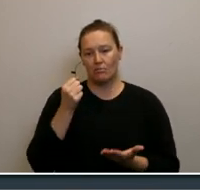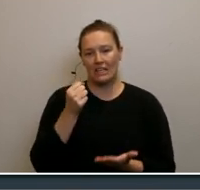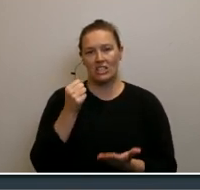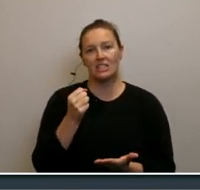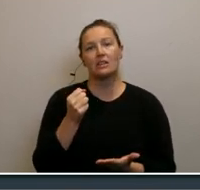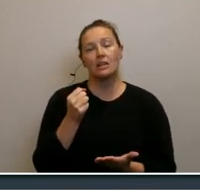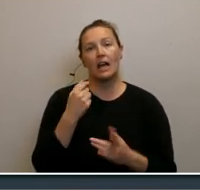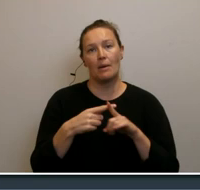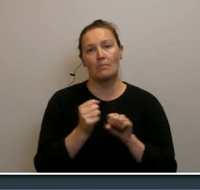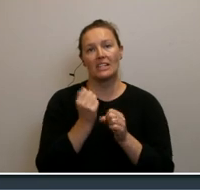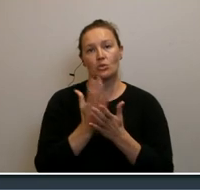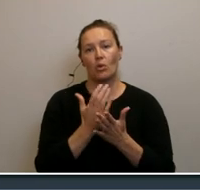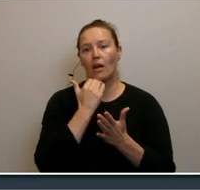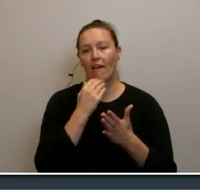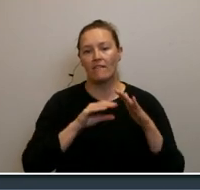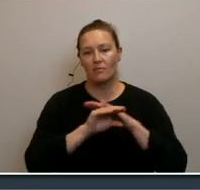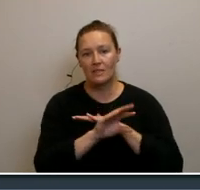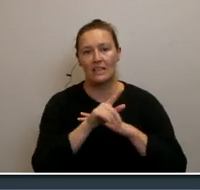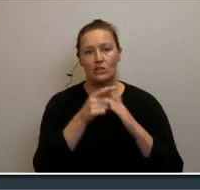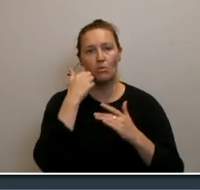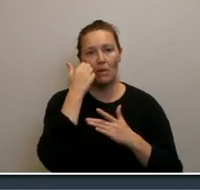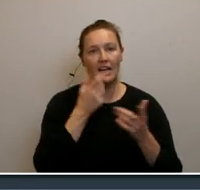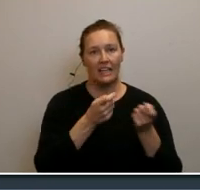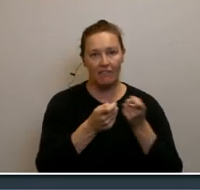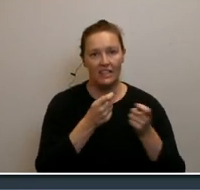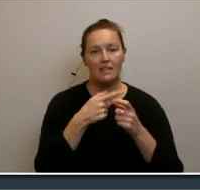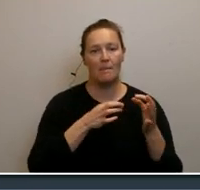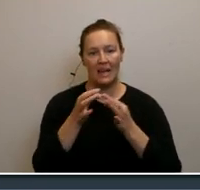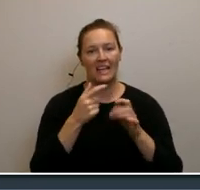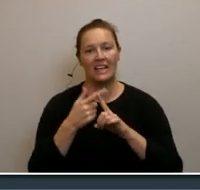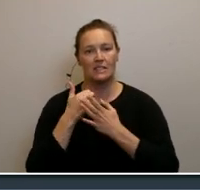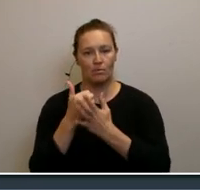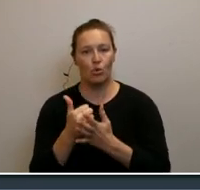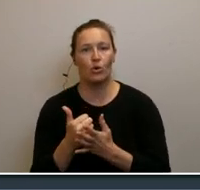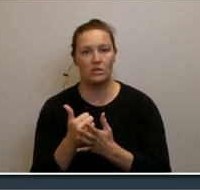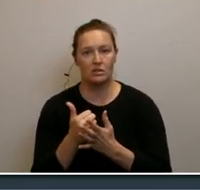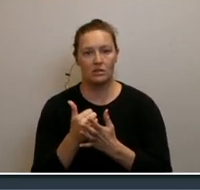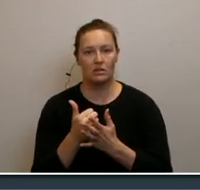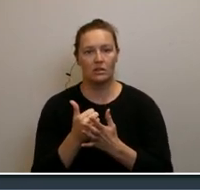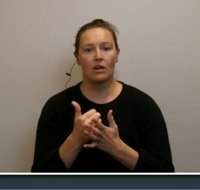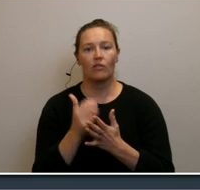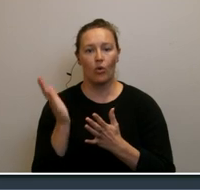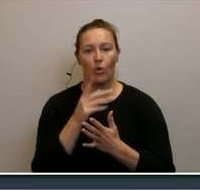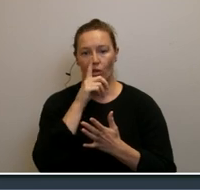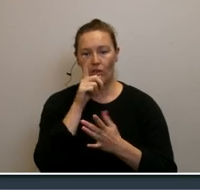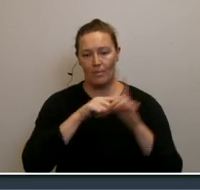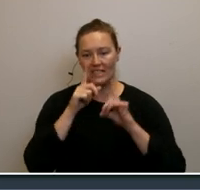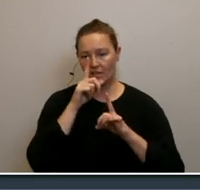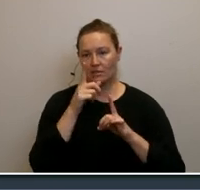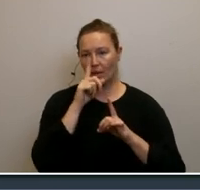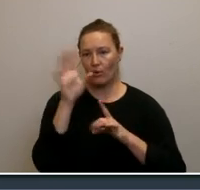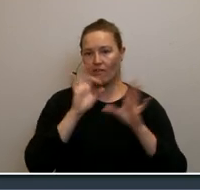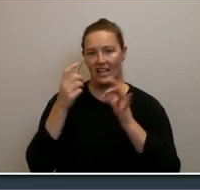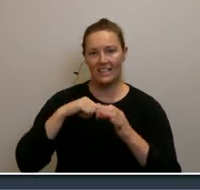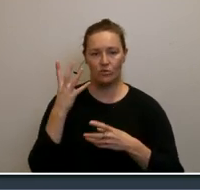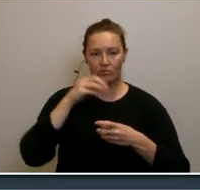and ensure adequate investment into Māori governance, planning and support for the many meetings we are invited to attend, the input we provide in